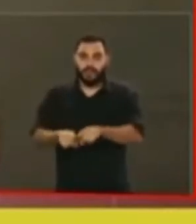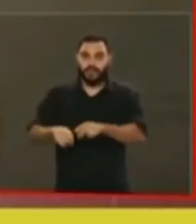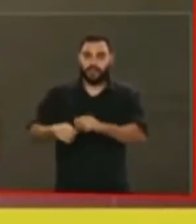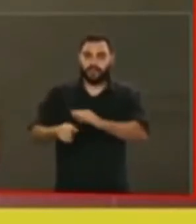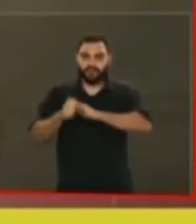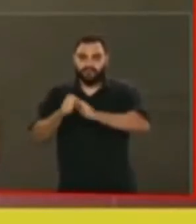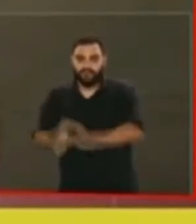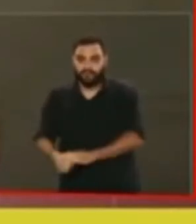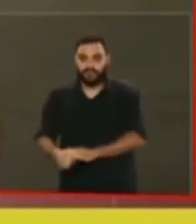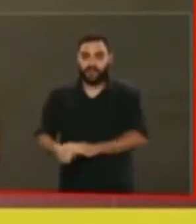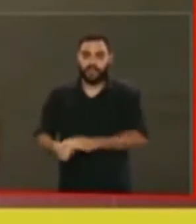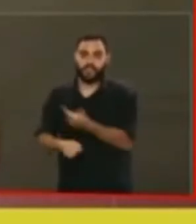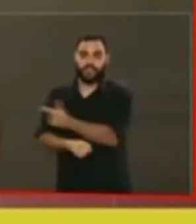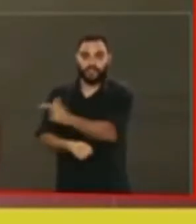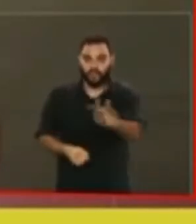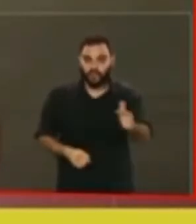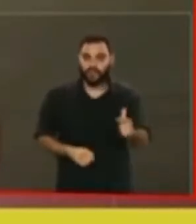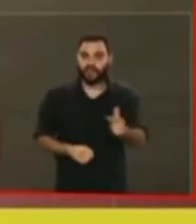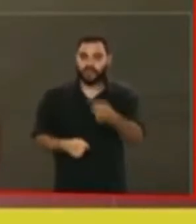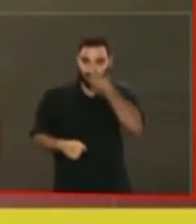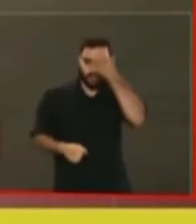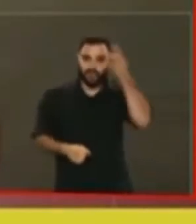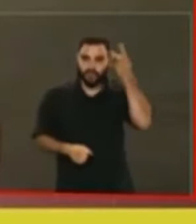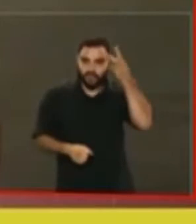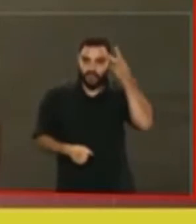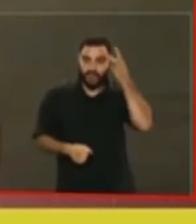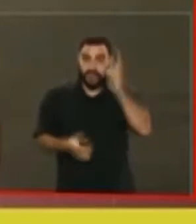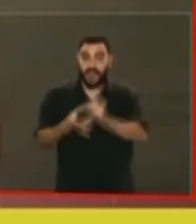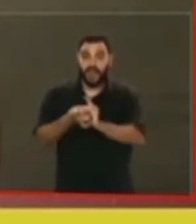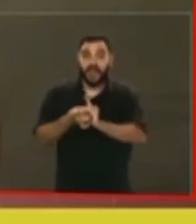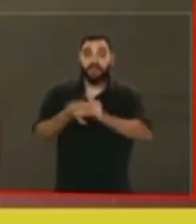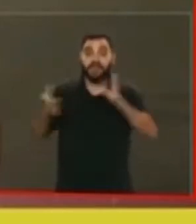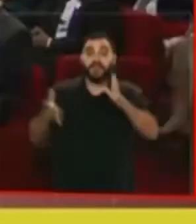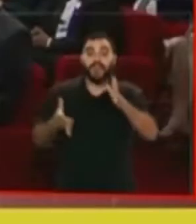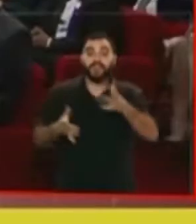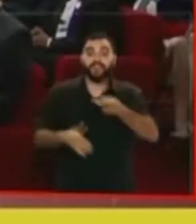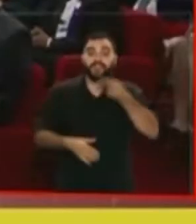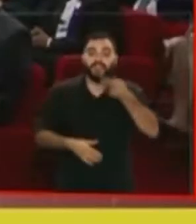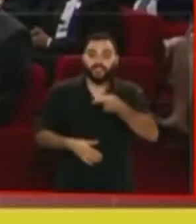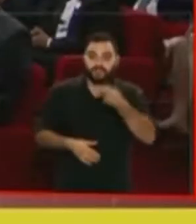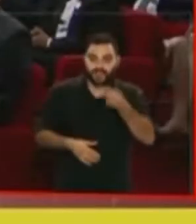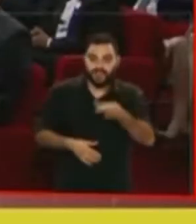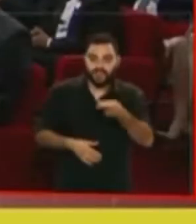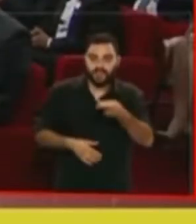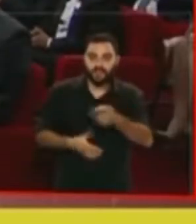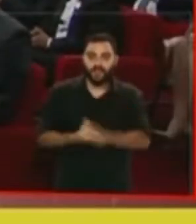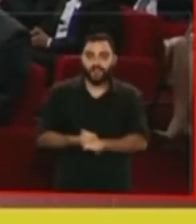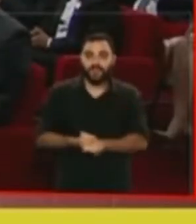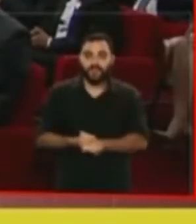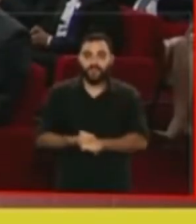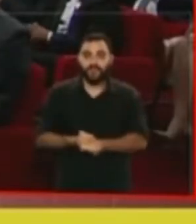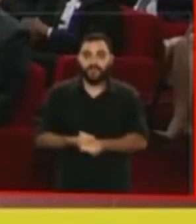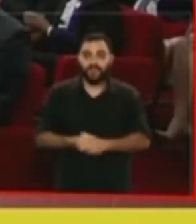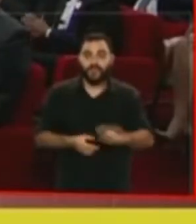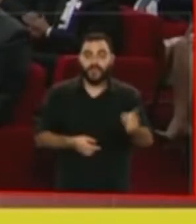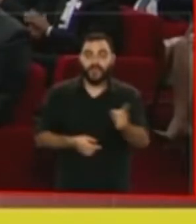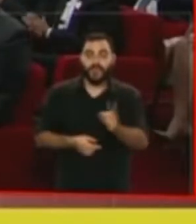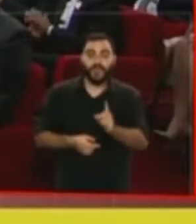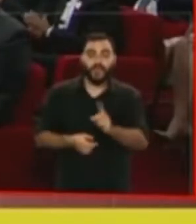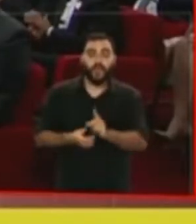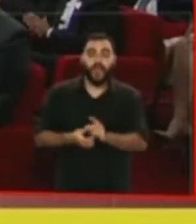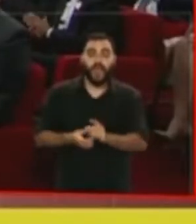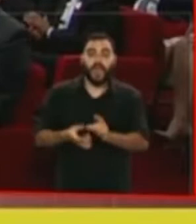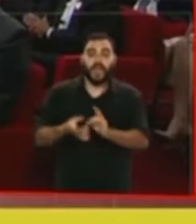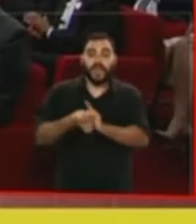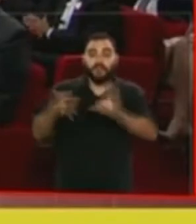digital militias, which they've learned through constant contact with Steve Bannon and other operatives on the international far right. They